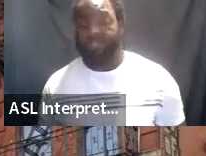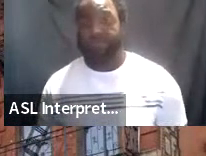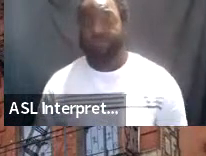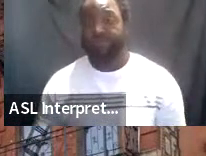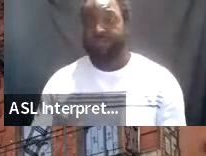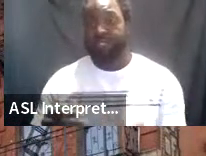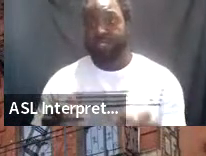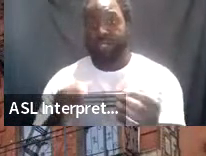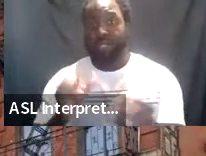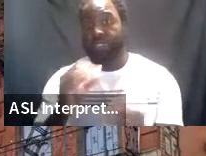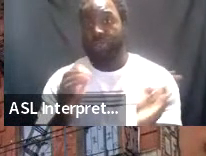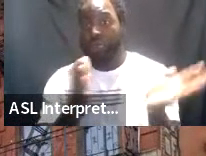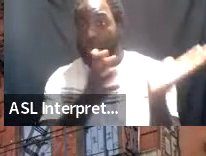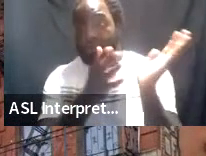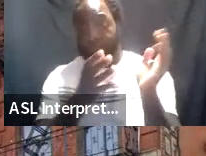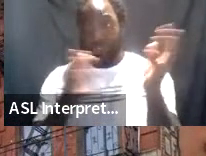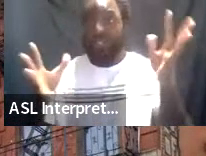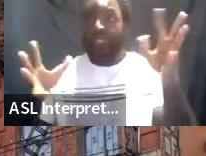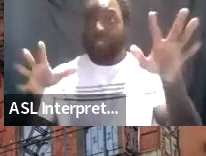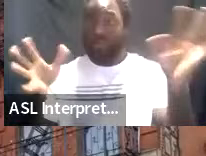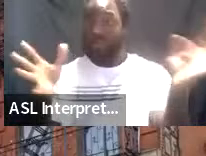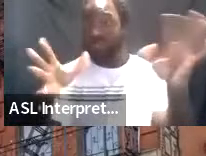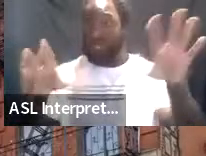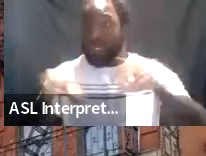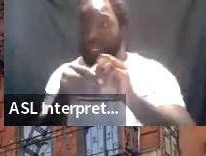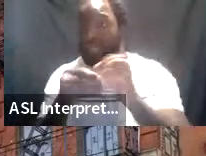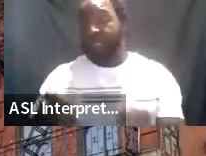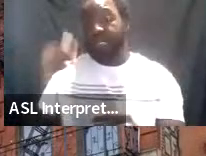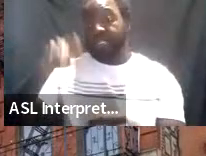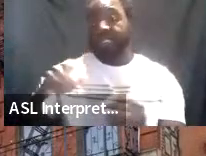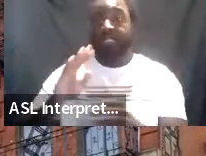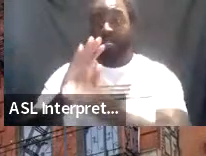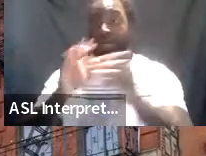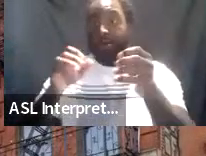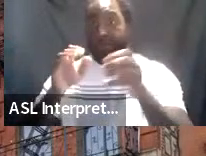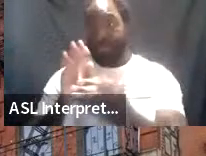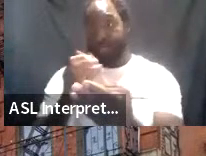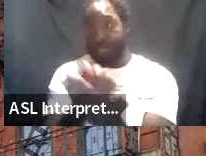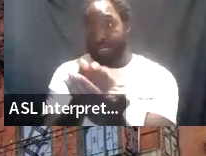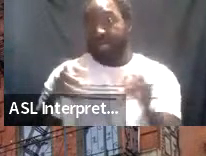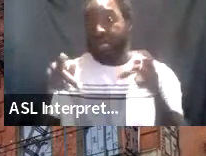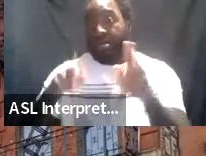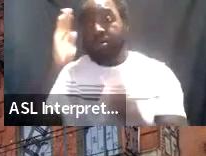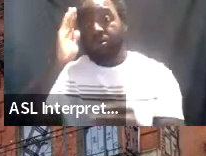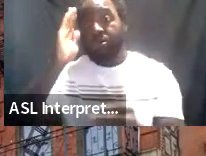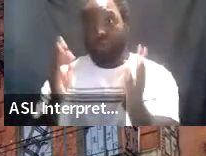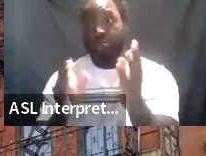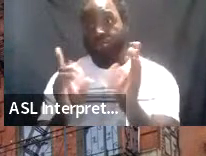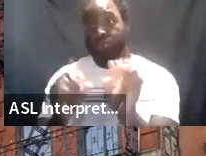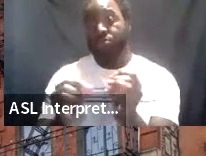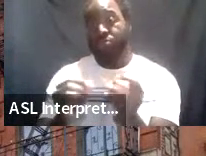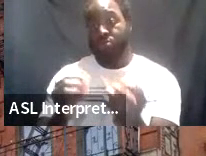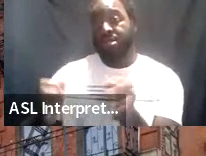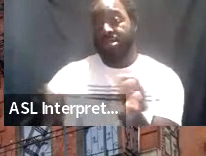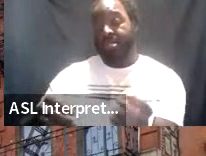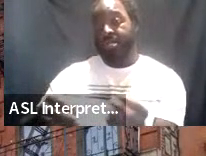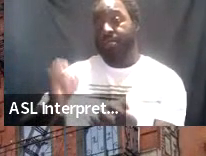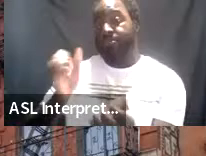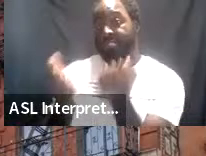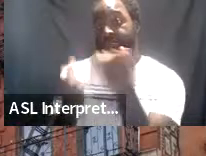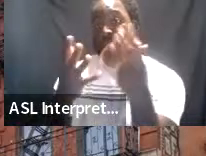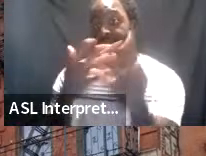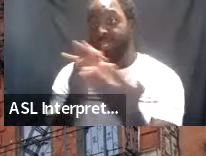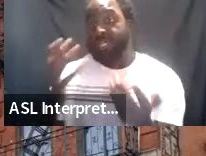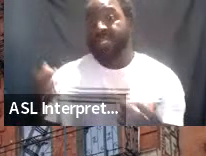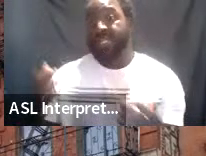So bringing this all together, zoning for economic opportunity will do several things that we hope altogether will create a